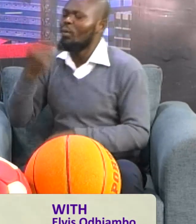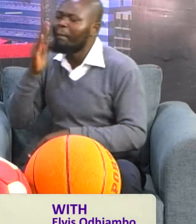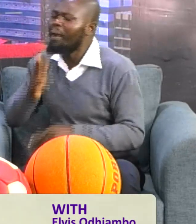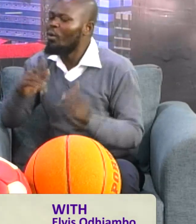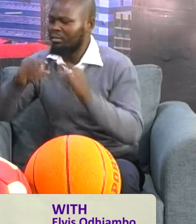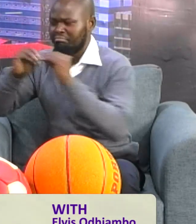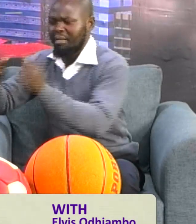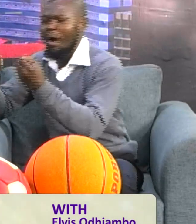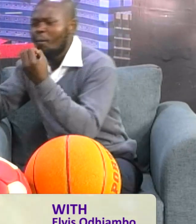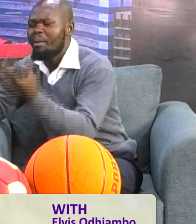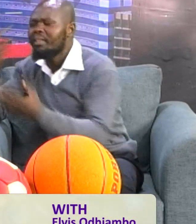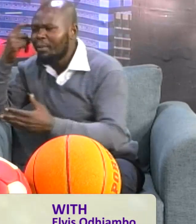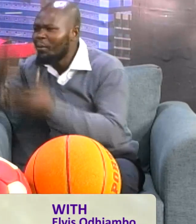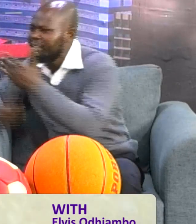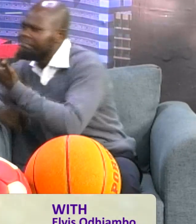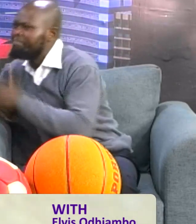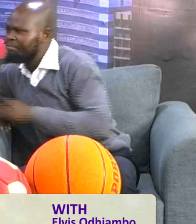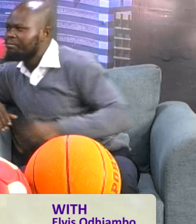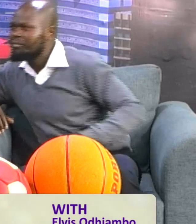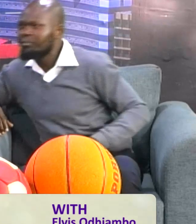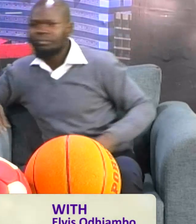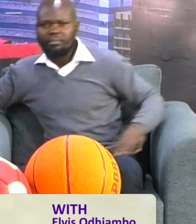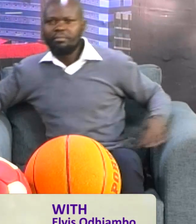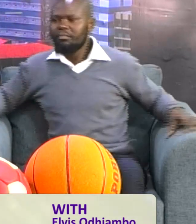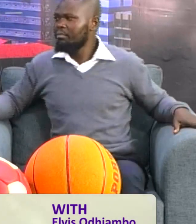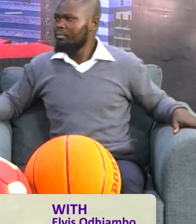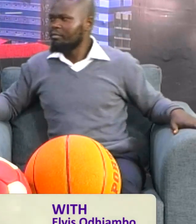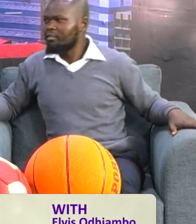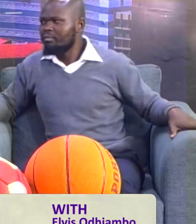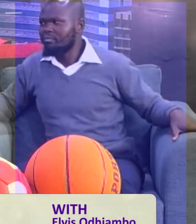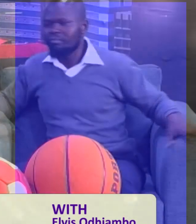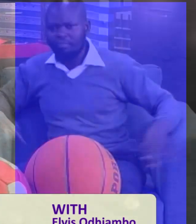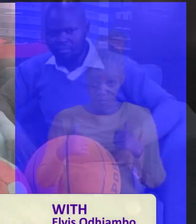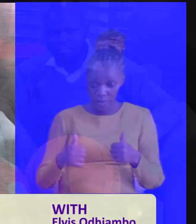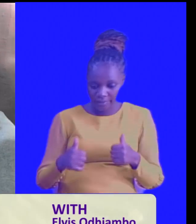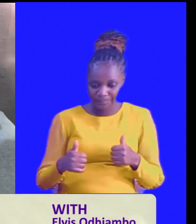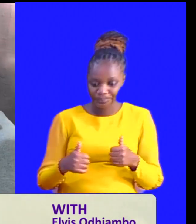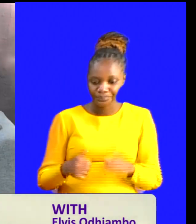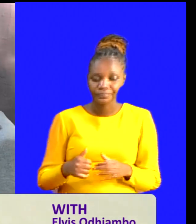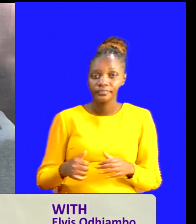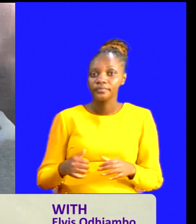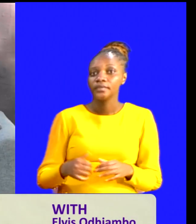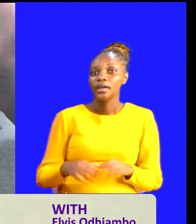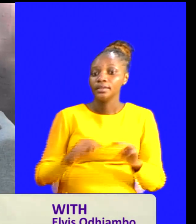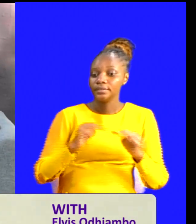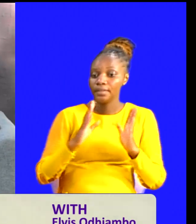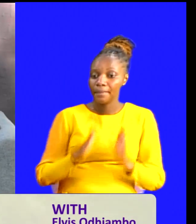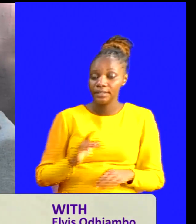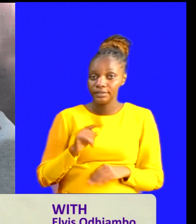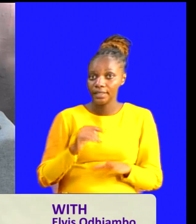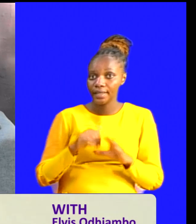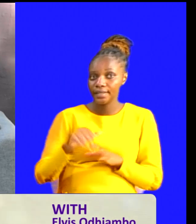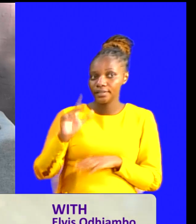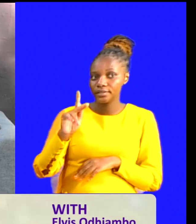us about how we should line up tomorrow against them? Well, of course, in Carabao, the managers tend to mix the